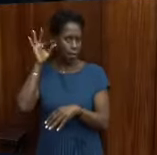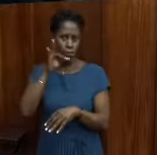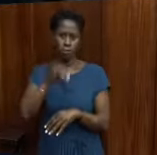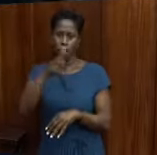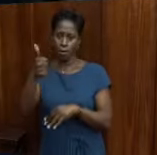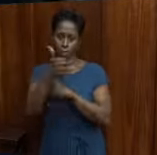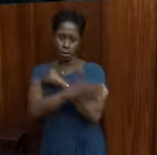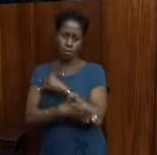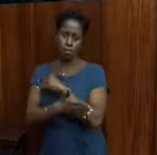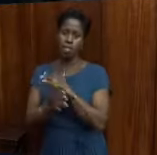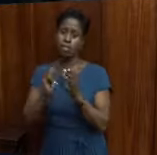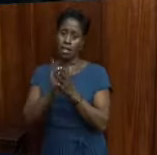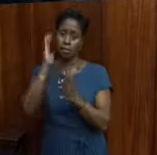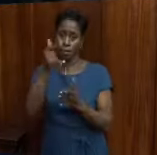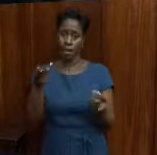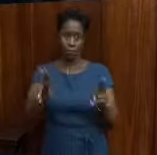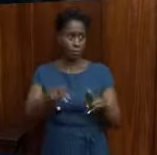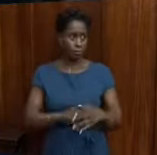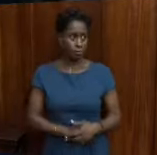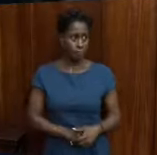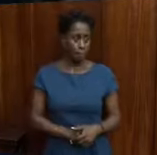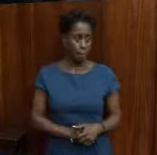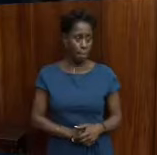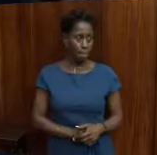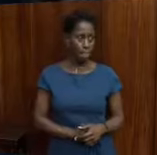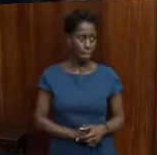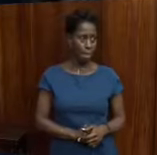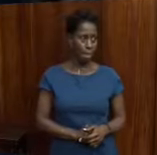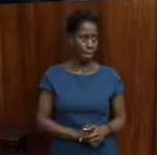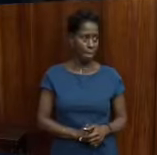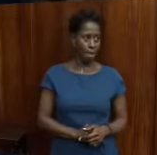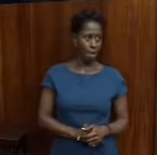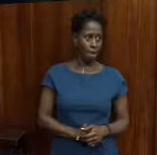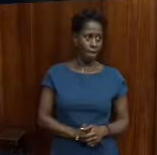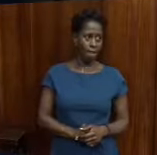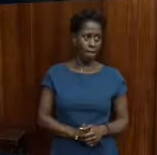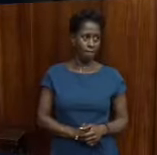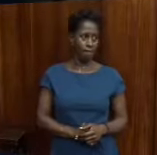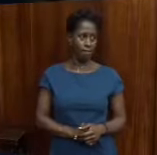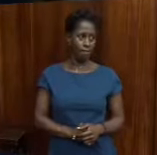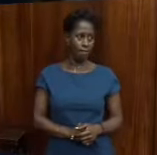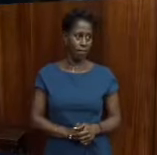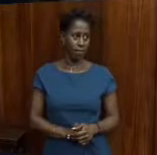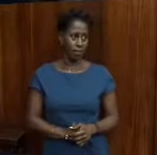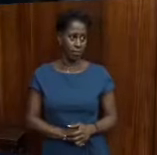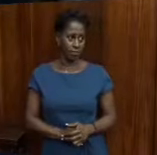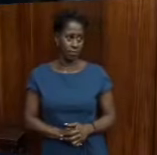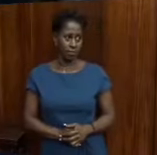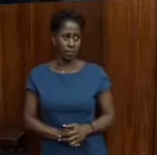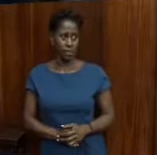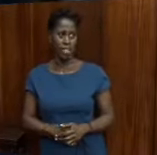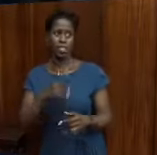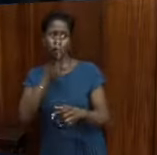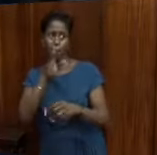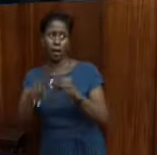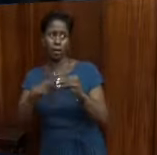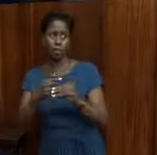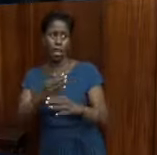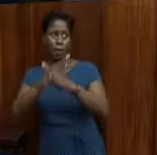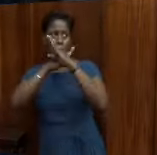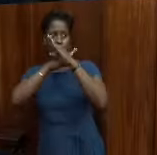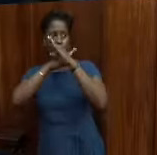Mr. Speaker, the protection of our heritage and patrimony is essential if we are to preserve our